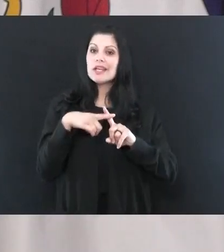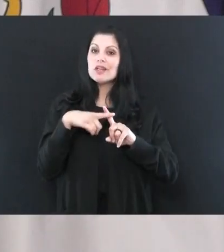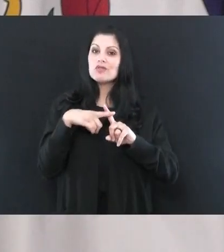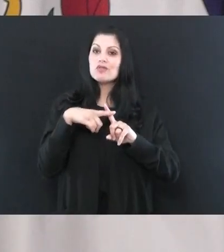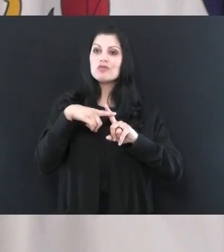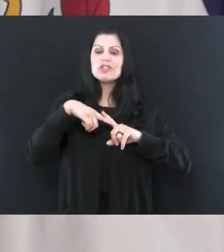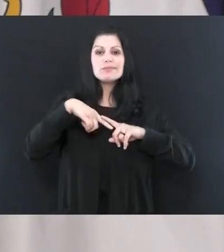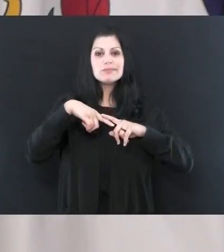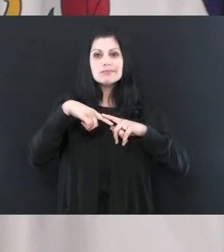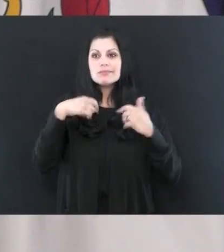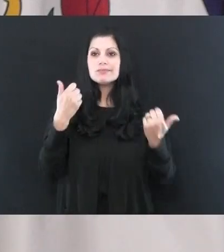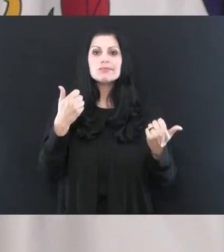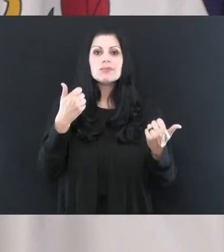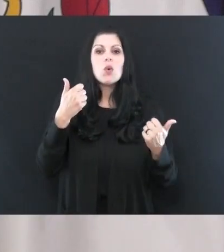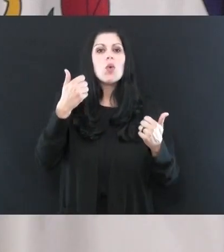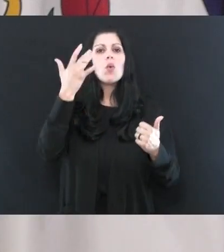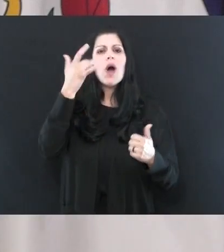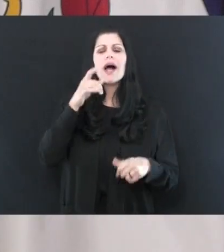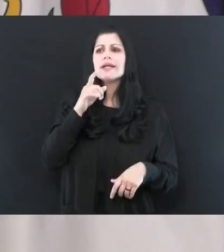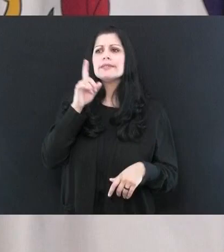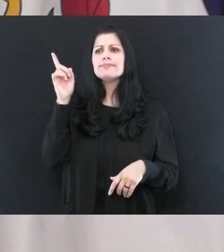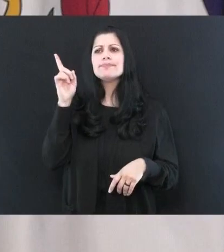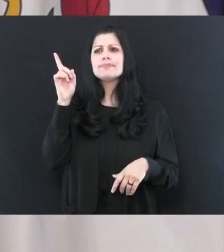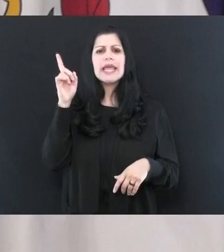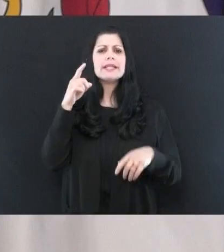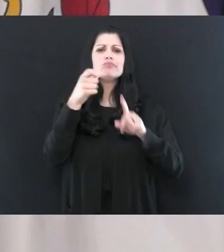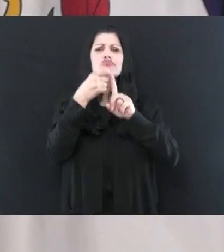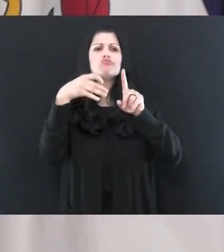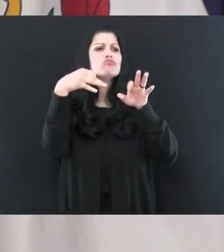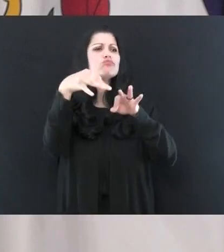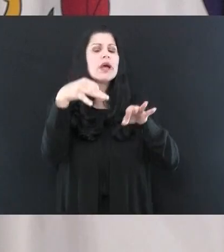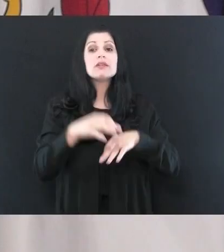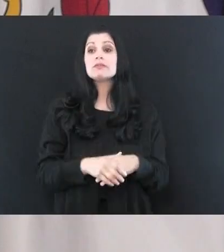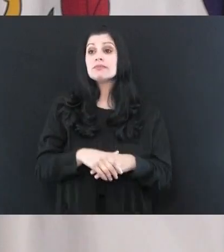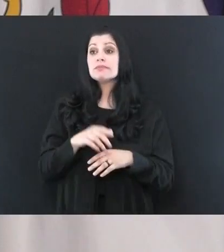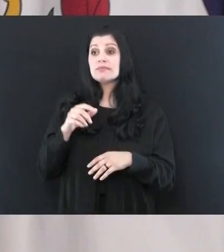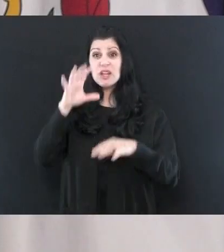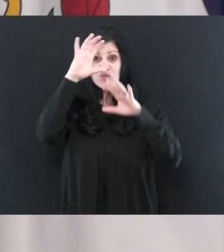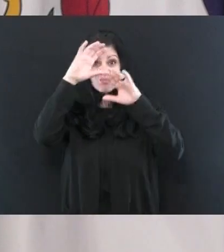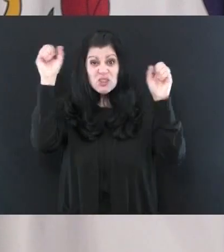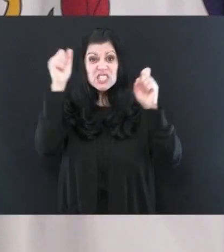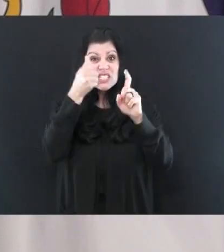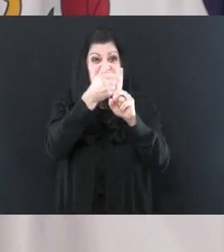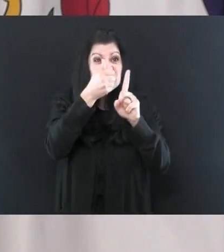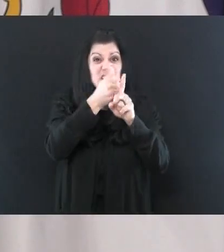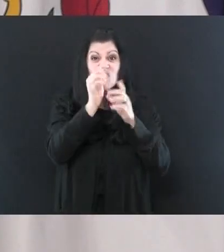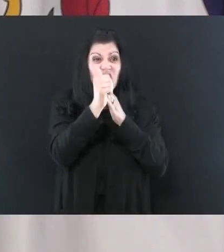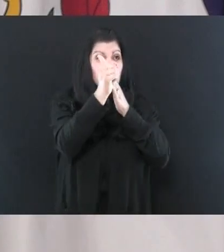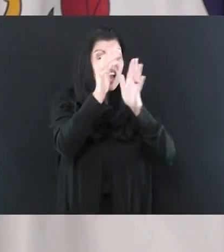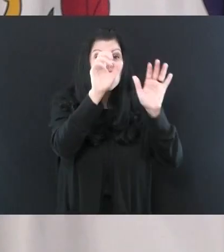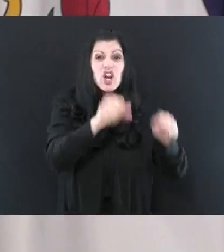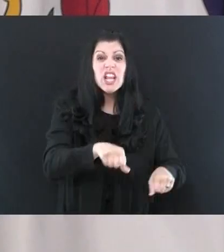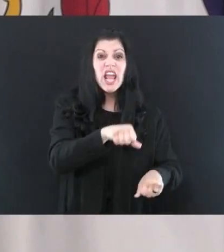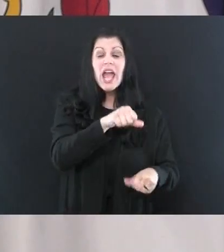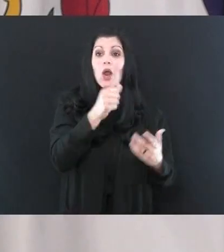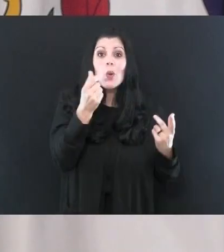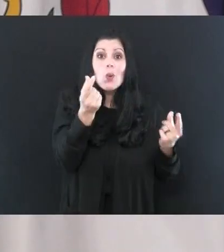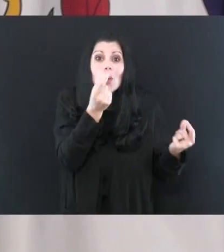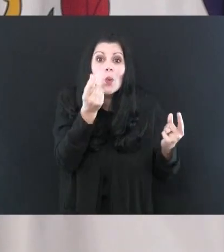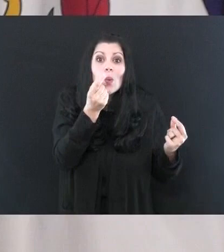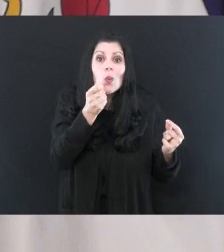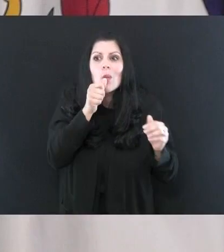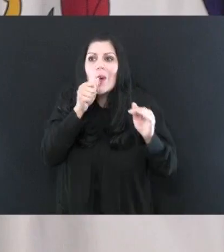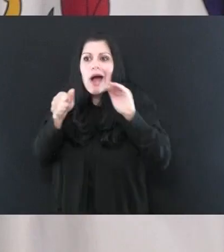cannot go upstairs in the White House and hunker down, you know, and just stay there and